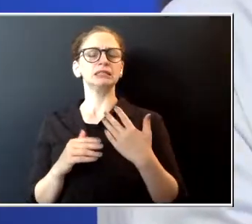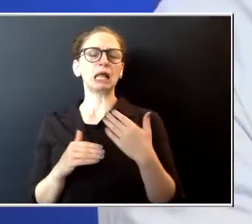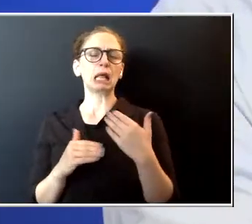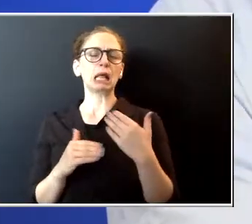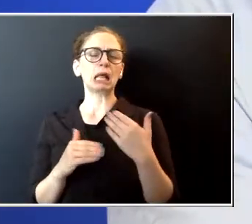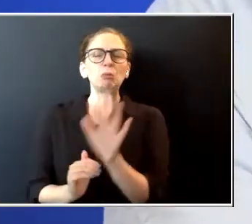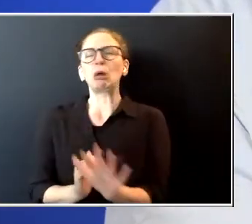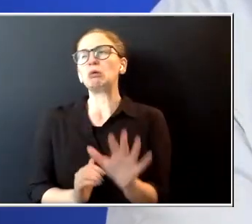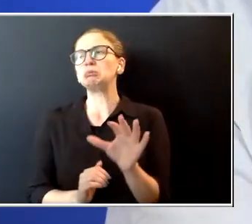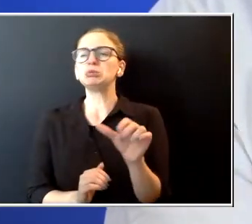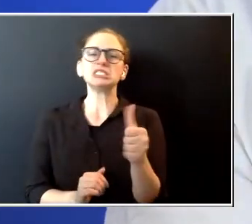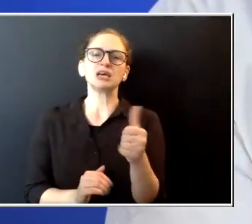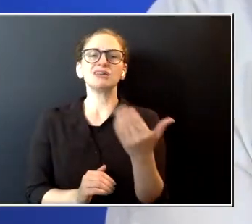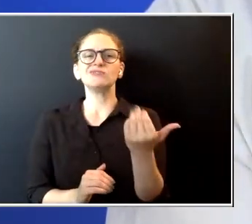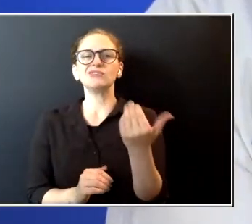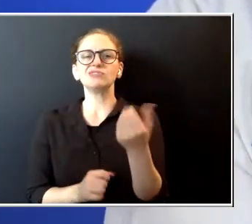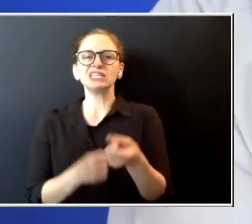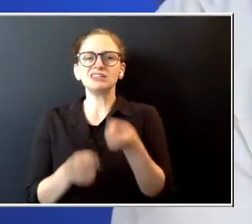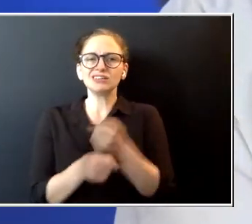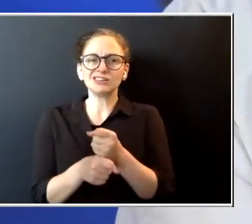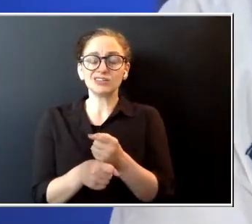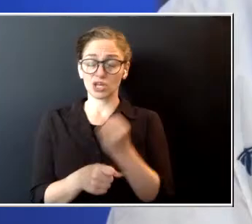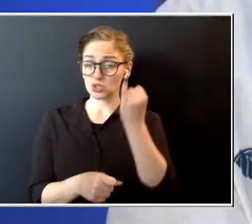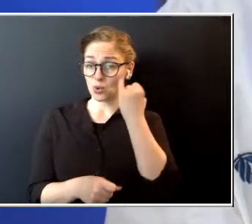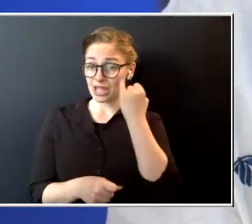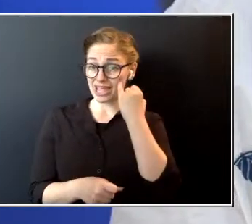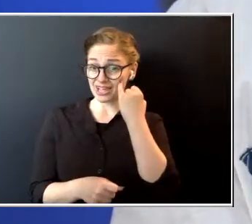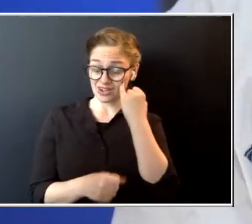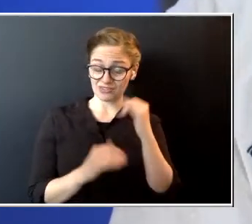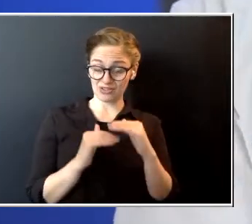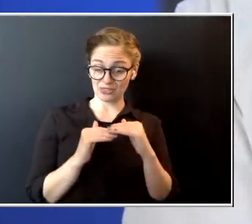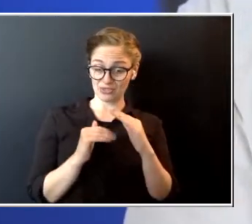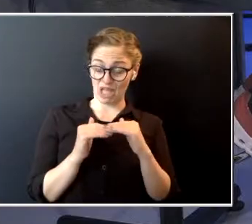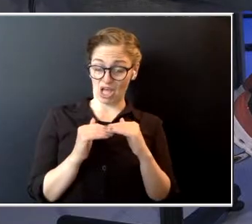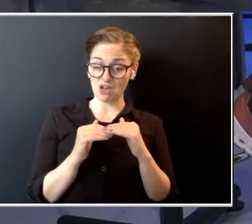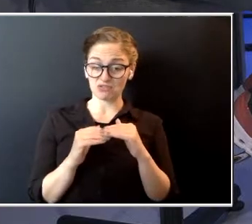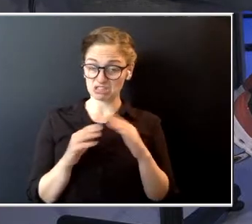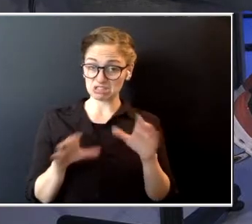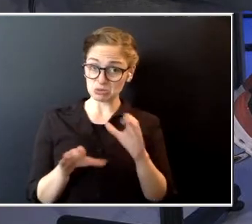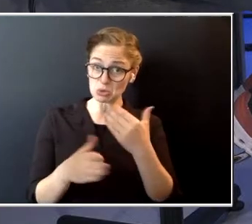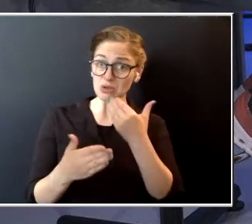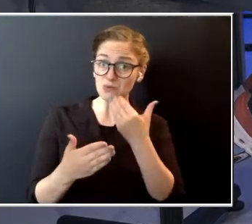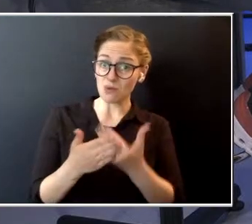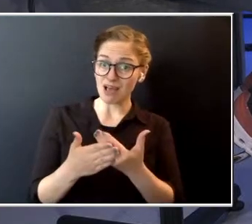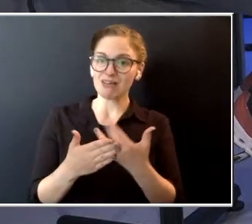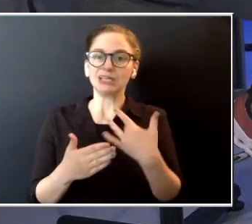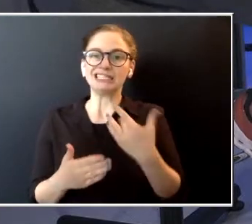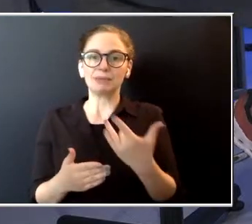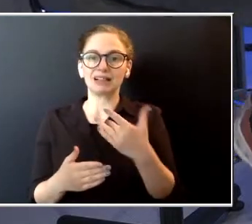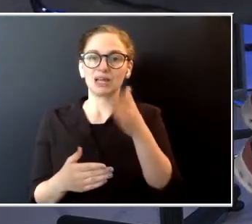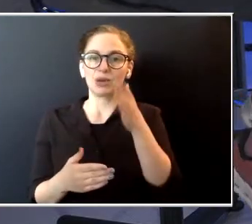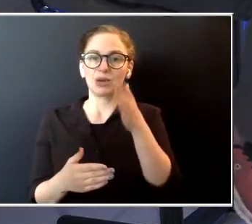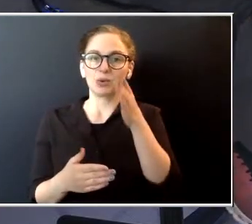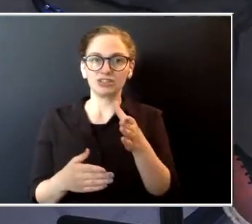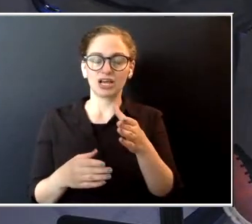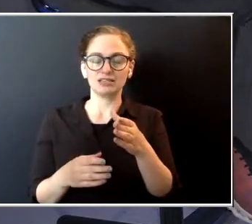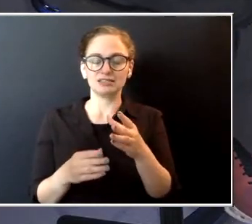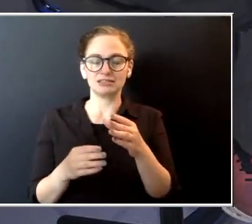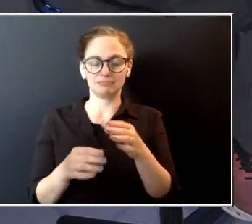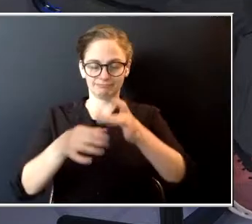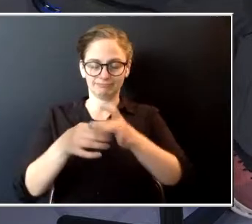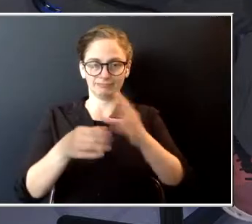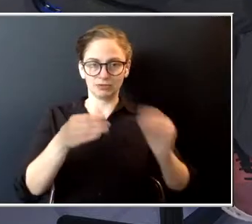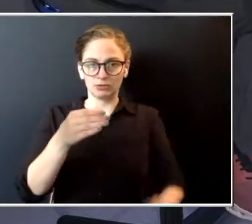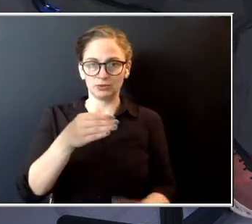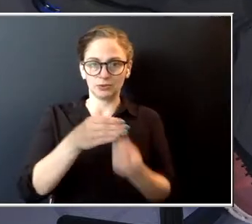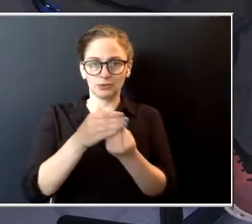we actually go in the valve and put a valve in valve. Oh, you put another valve inside that valve and just push that one down the way exactly, correct. You know those Russian Christmas